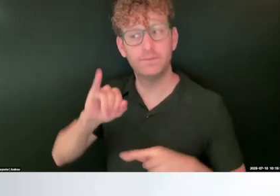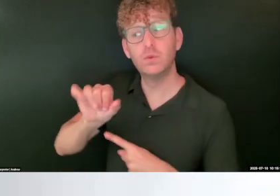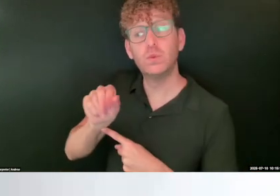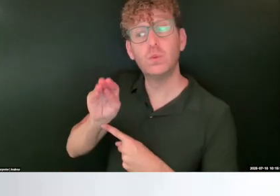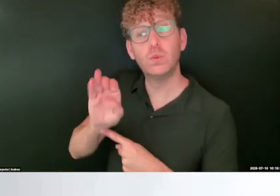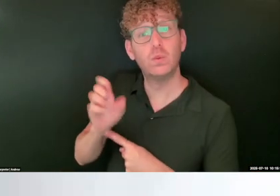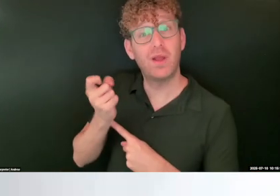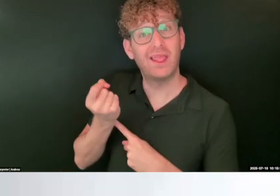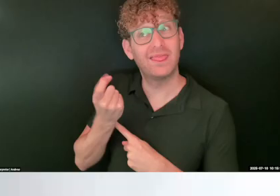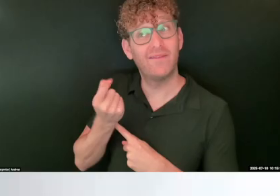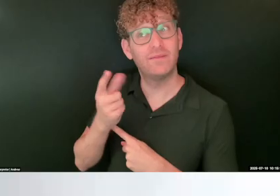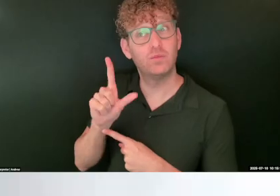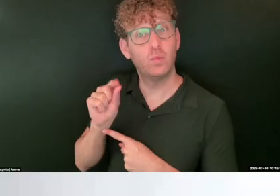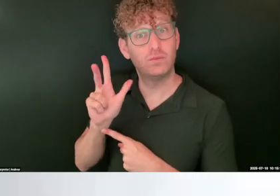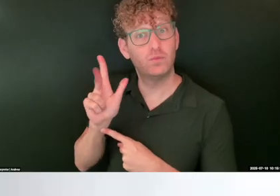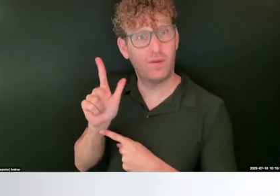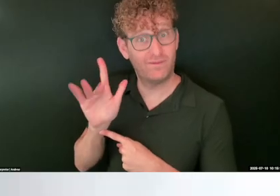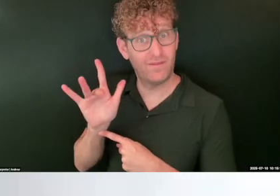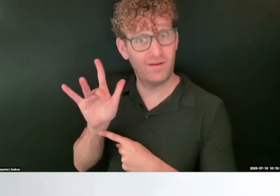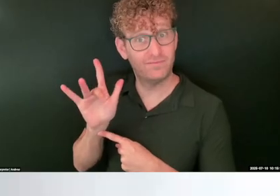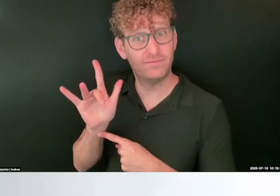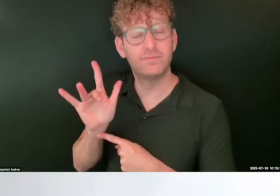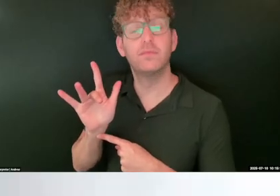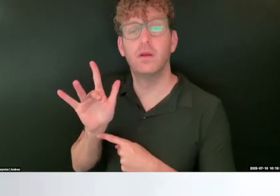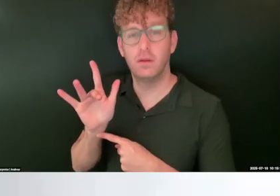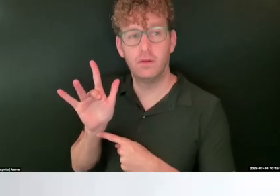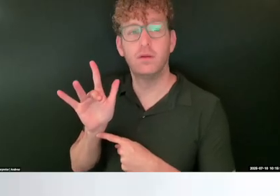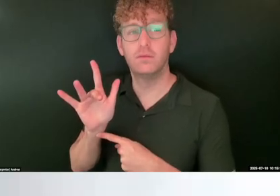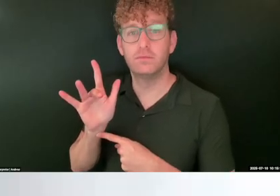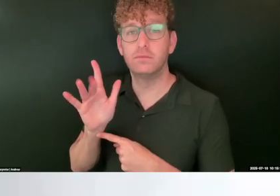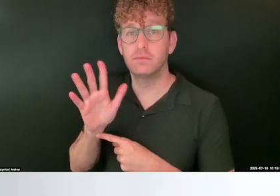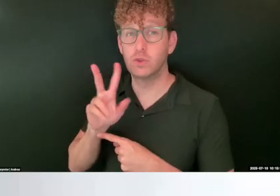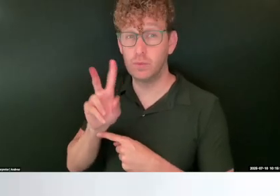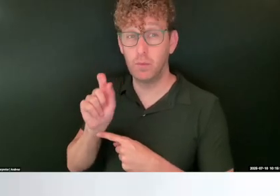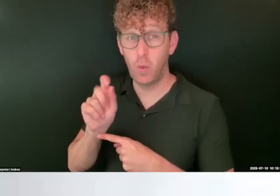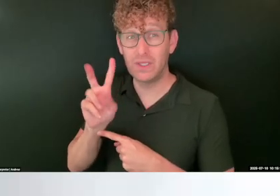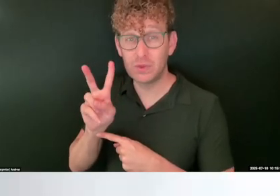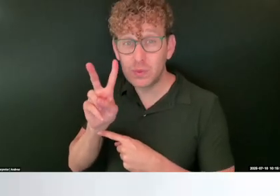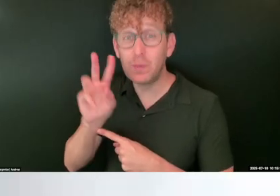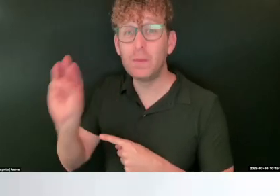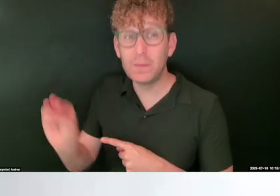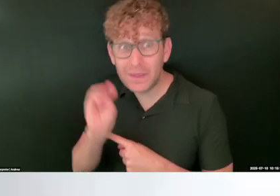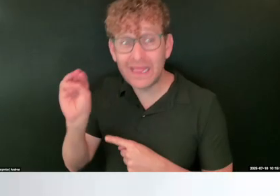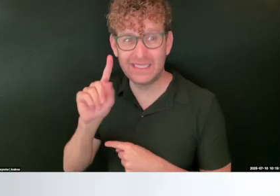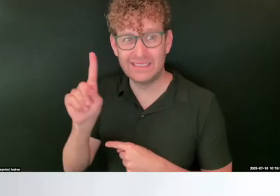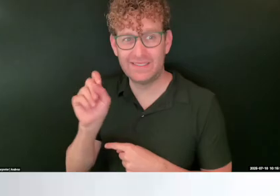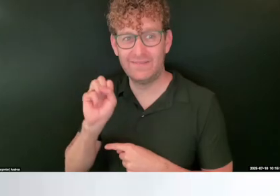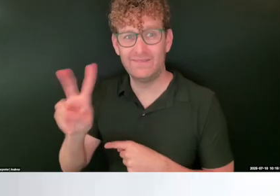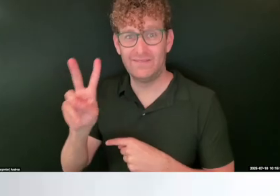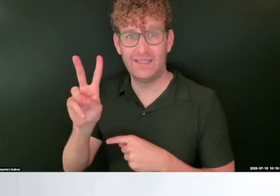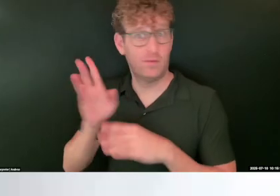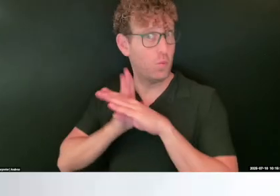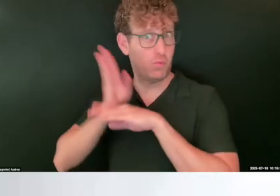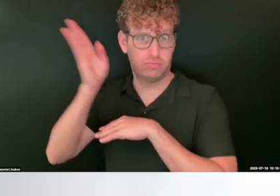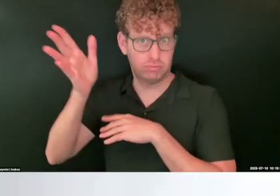2025, over 2.2 million ZEVs have been sold in California, with battery